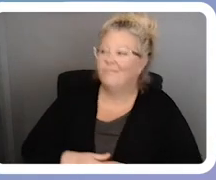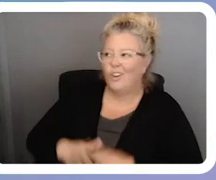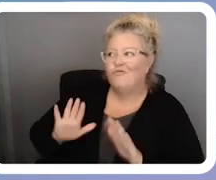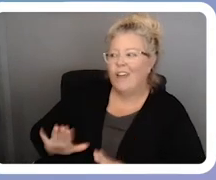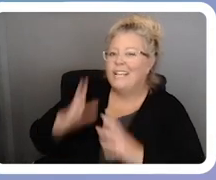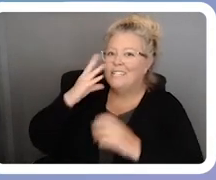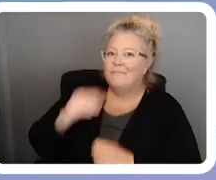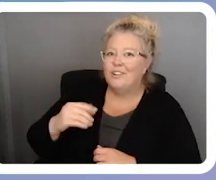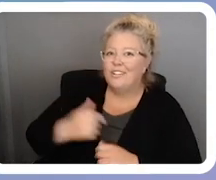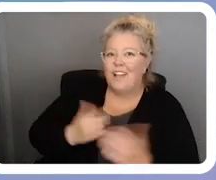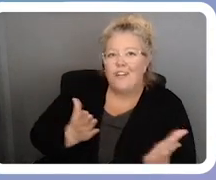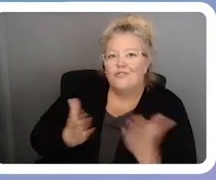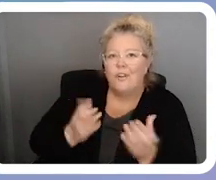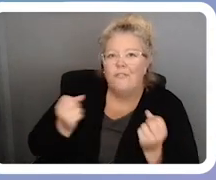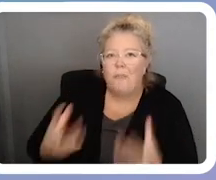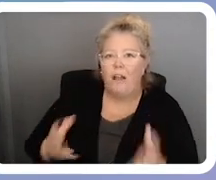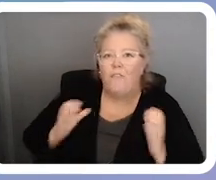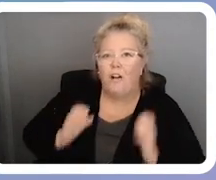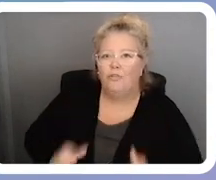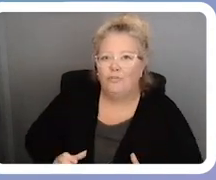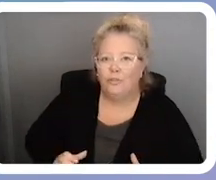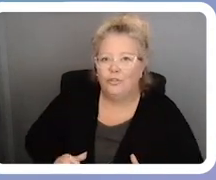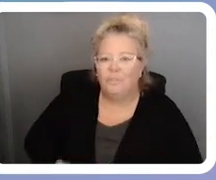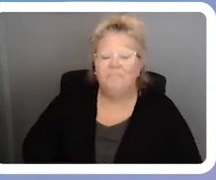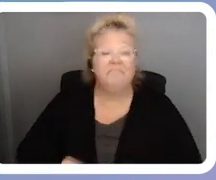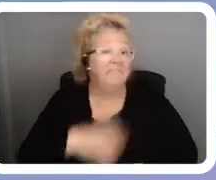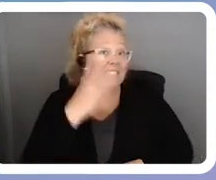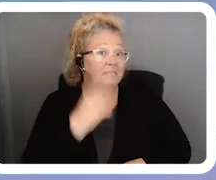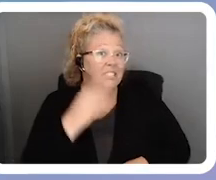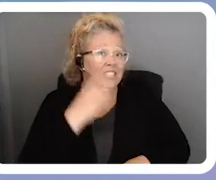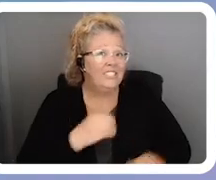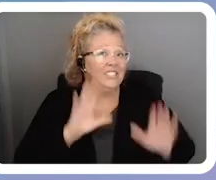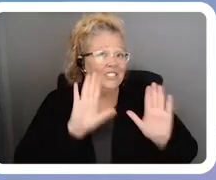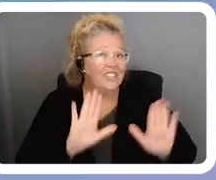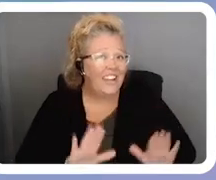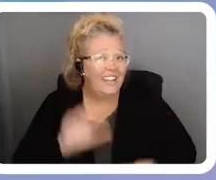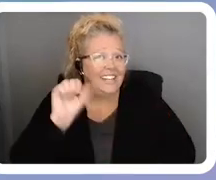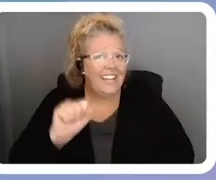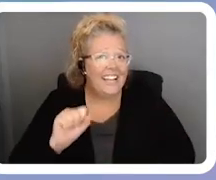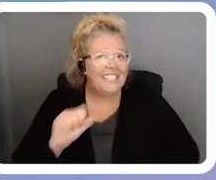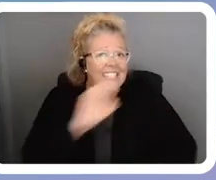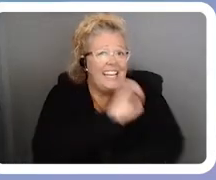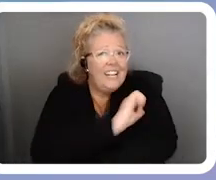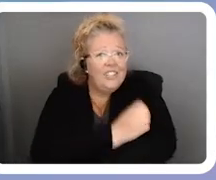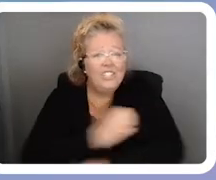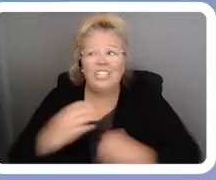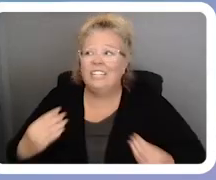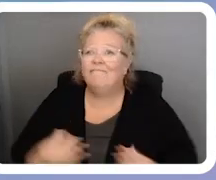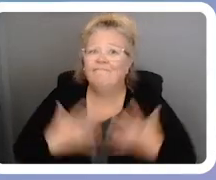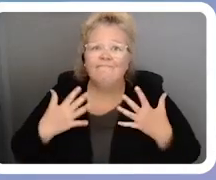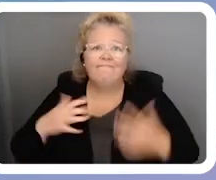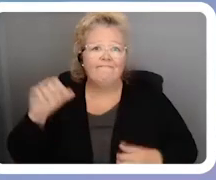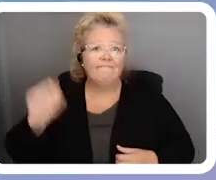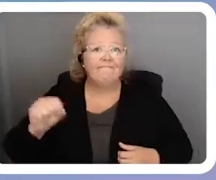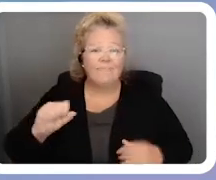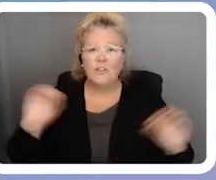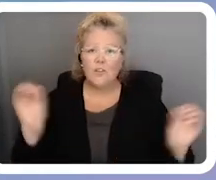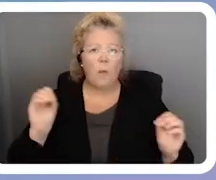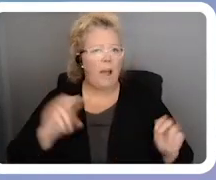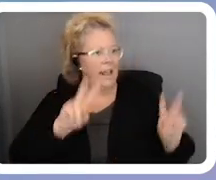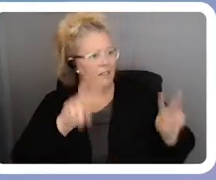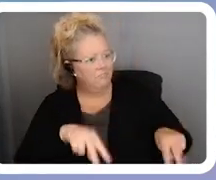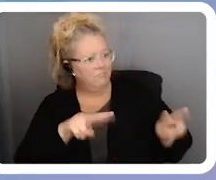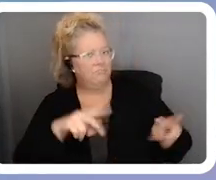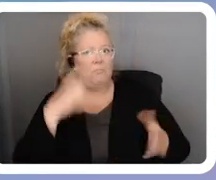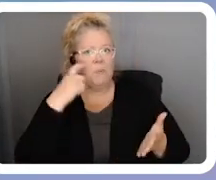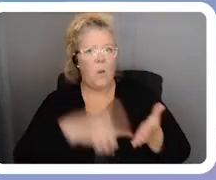customers. The experience has been great. You know, it is uplifting, the energy is great. Everyone helps out each other. No one sees any type of disability, but